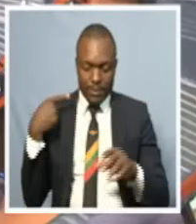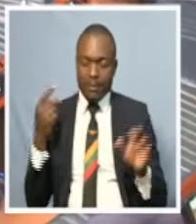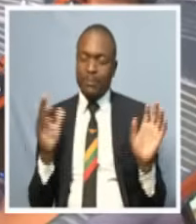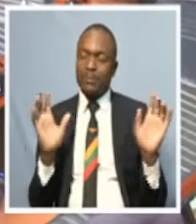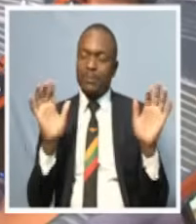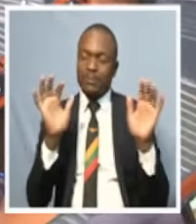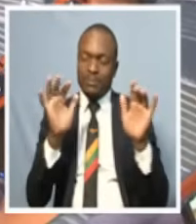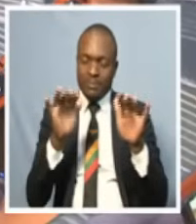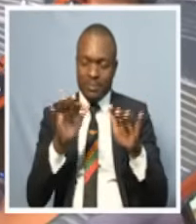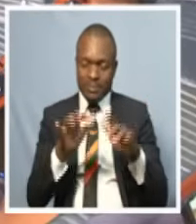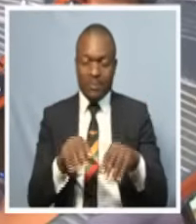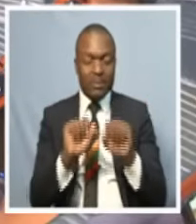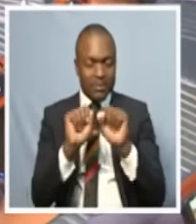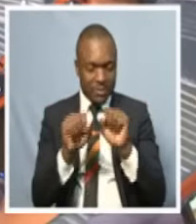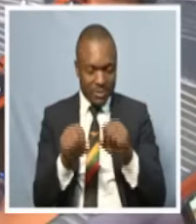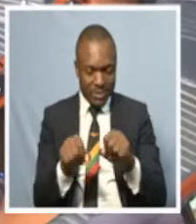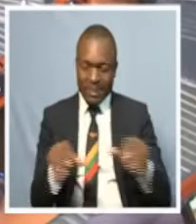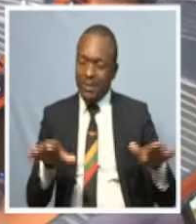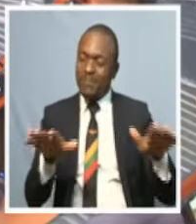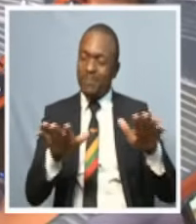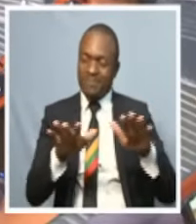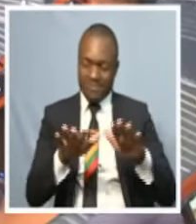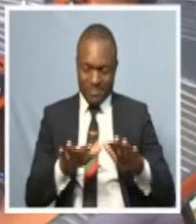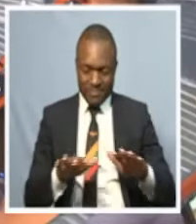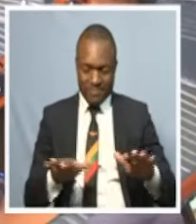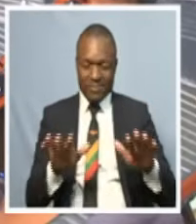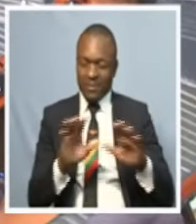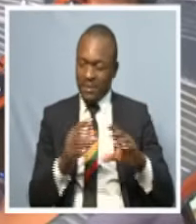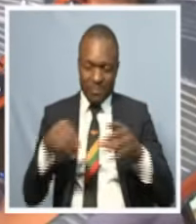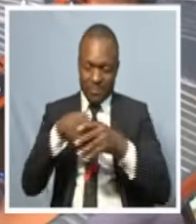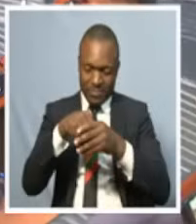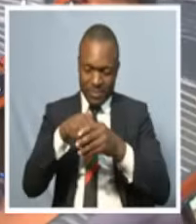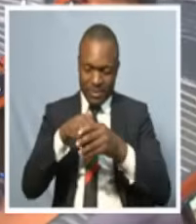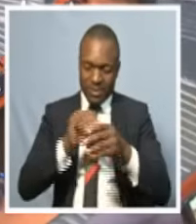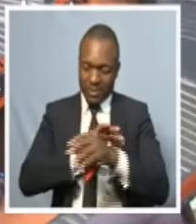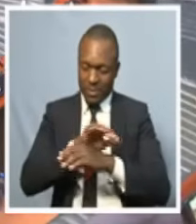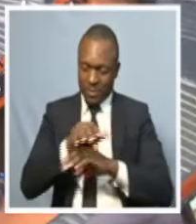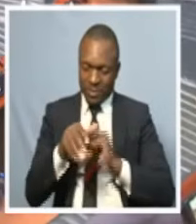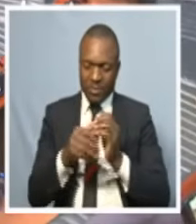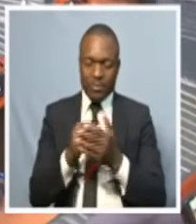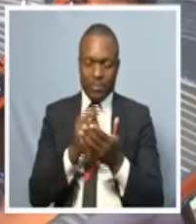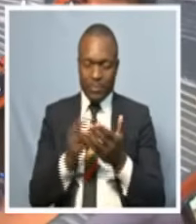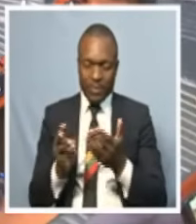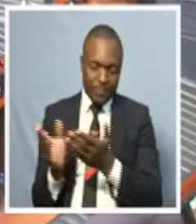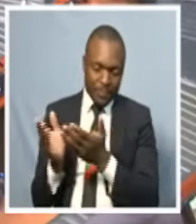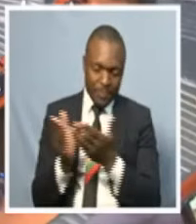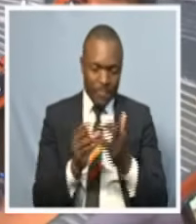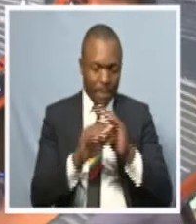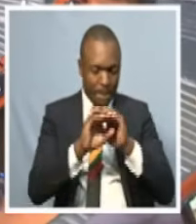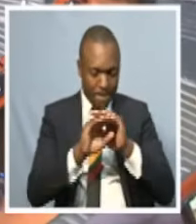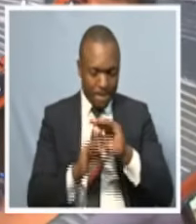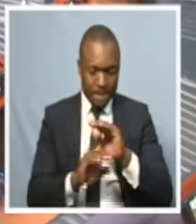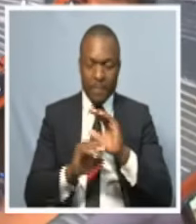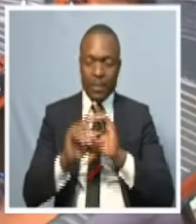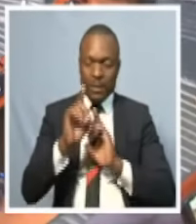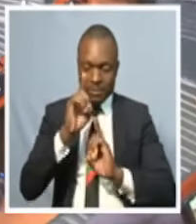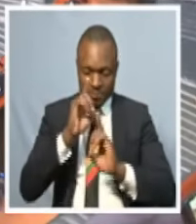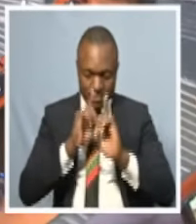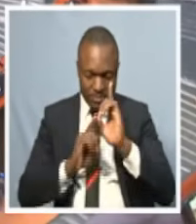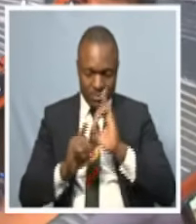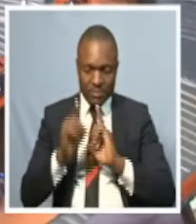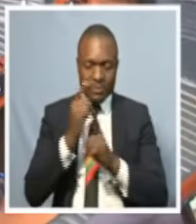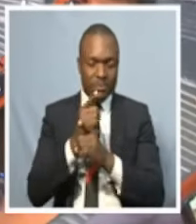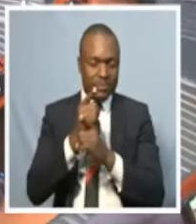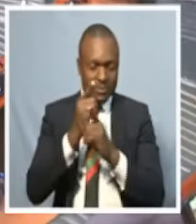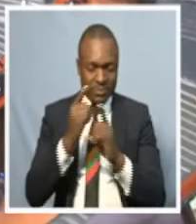and grant that we may, as in your presence, treat and consider all matters that shall come under our deliberation